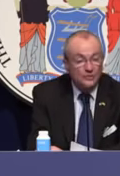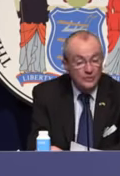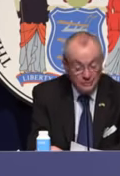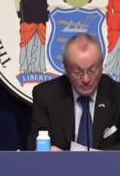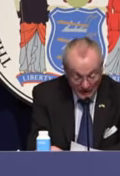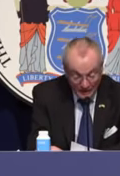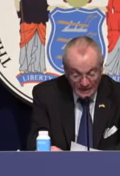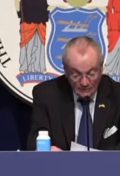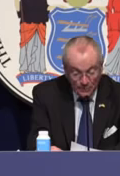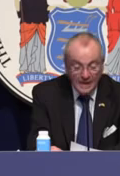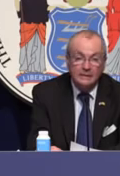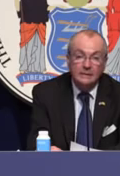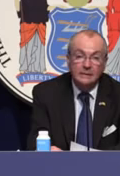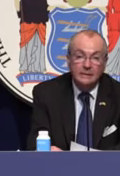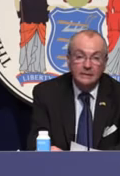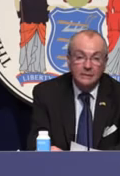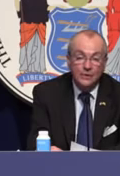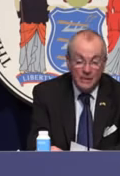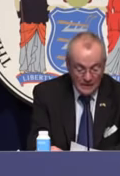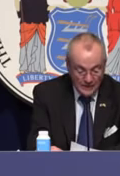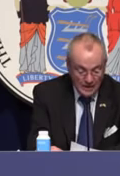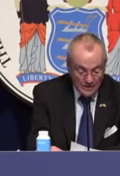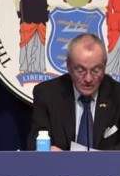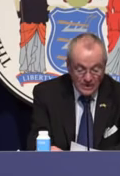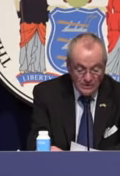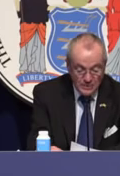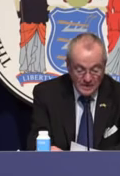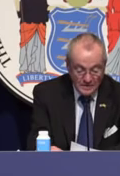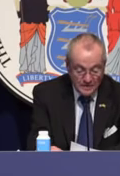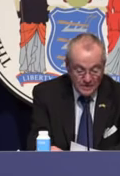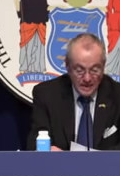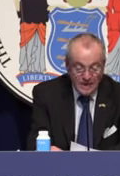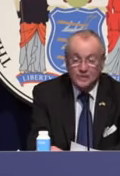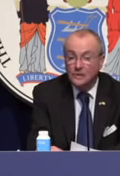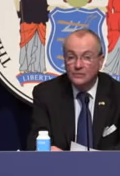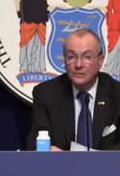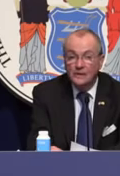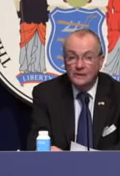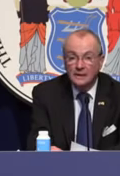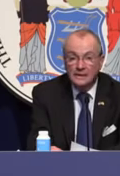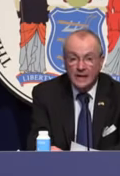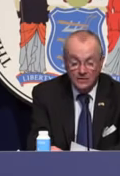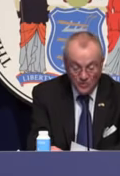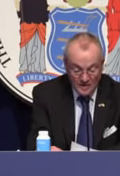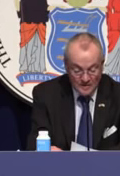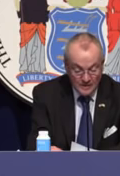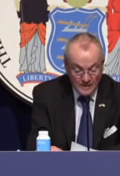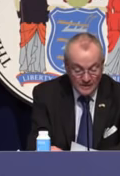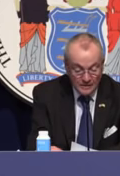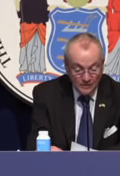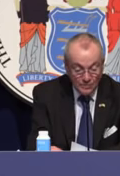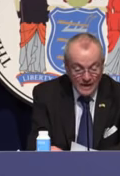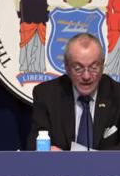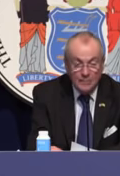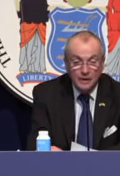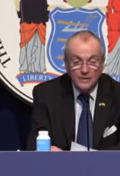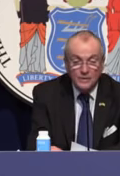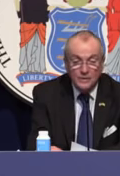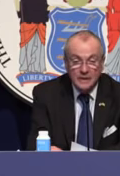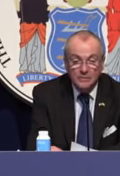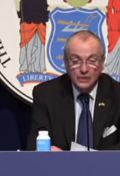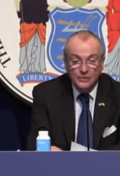his sister, Melanie Brannon, with whom I had the honor of speaking. She actually lives in California. So Ray,